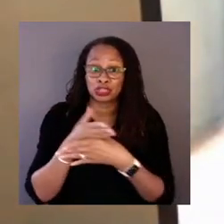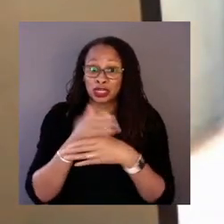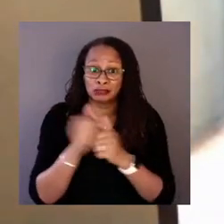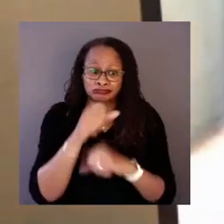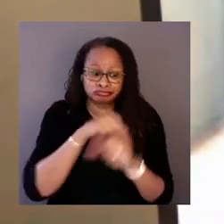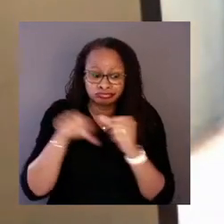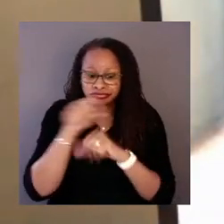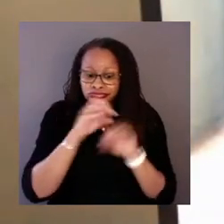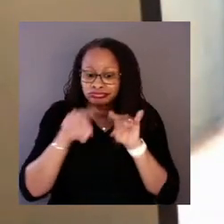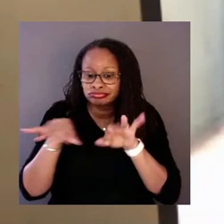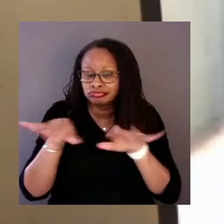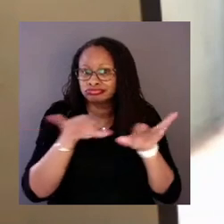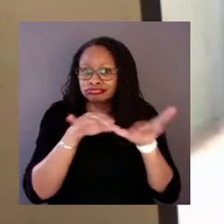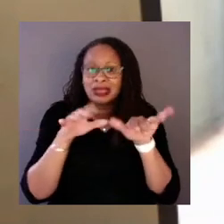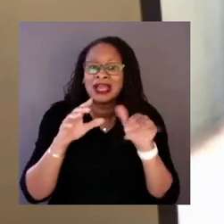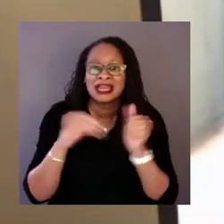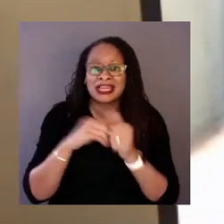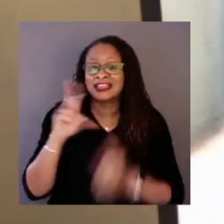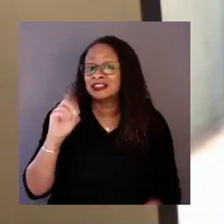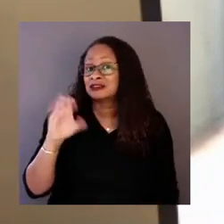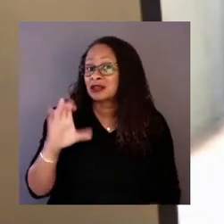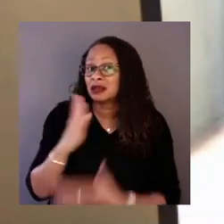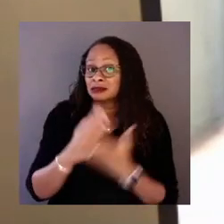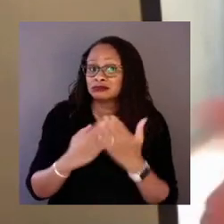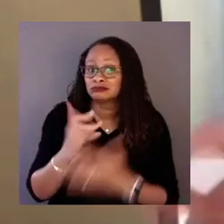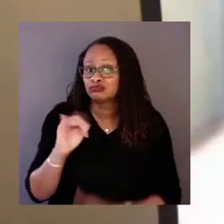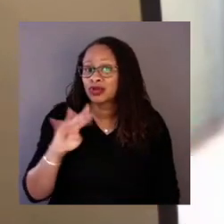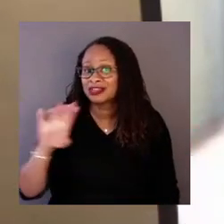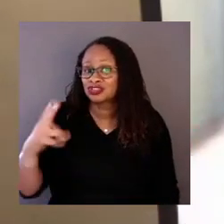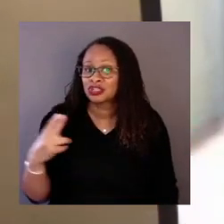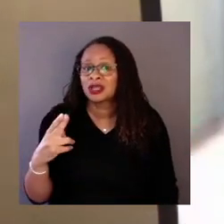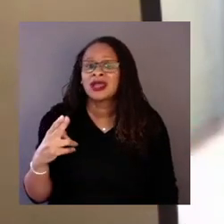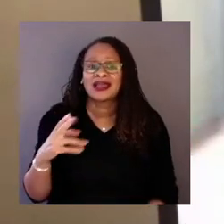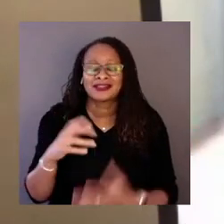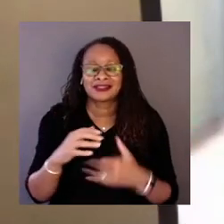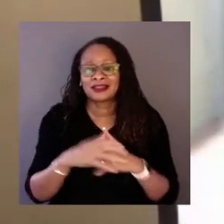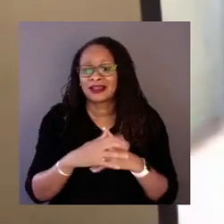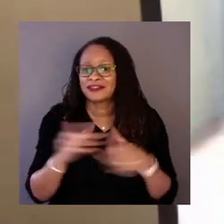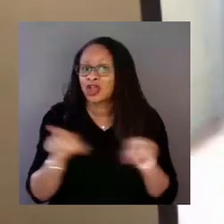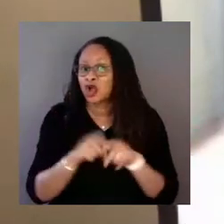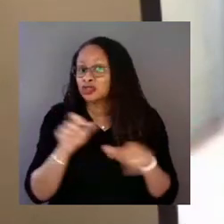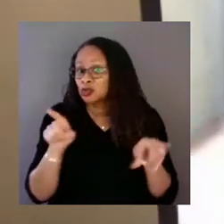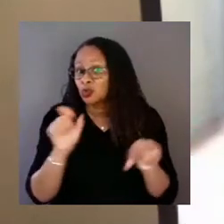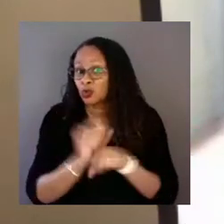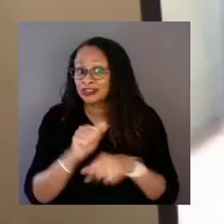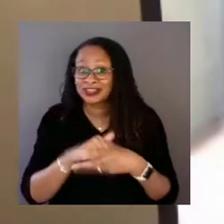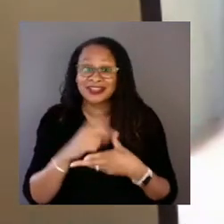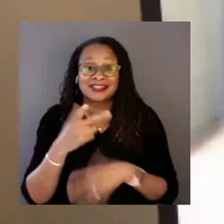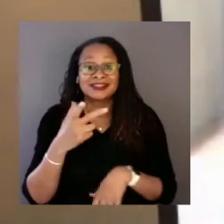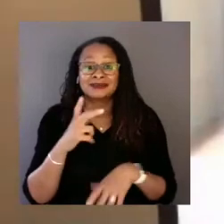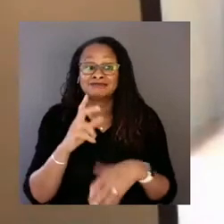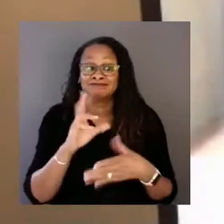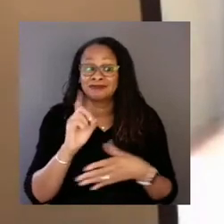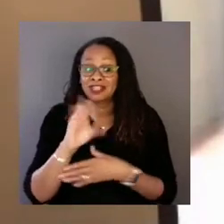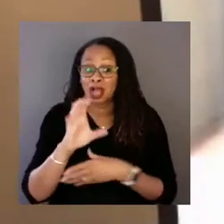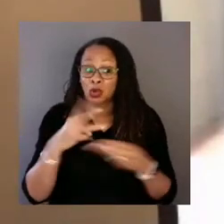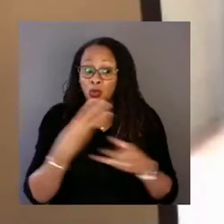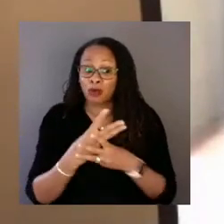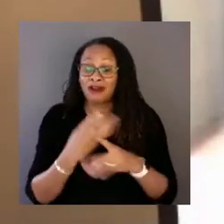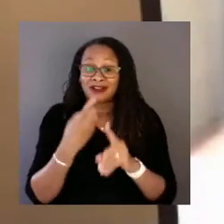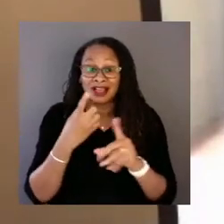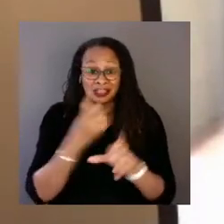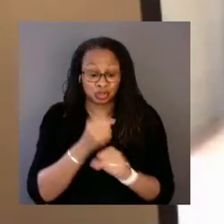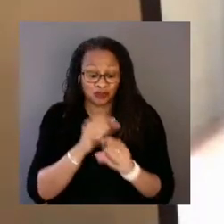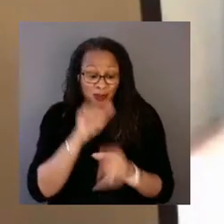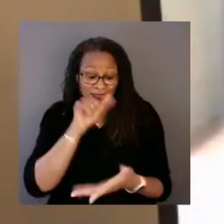branch, that were also pundits within like the documentary world. And it took from that. I mean, they, like I said, they